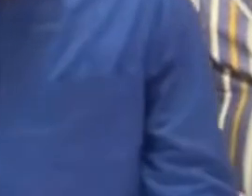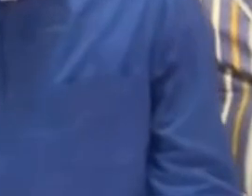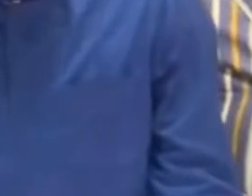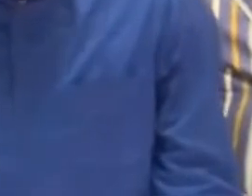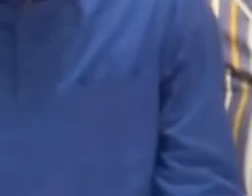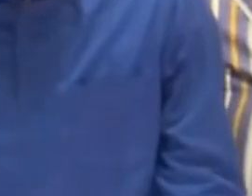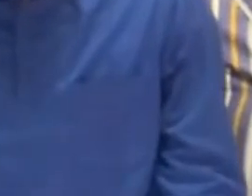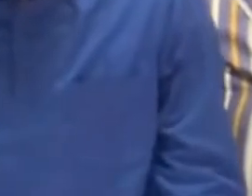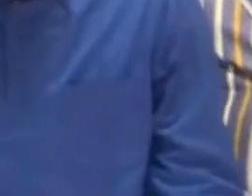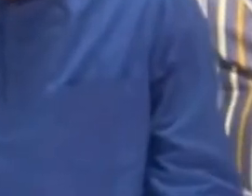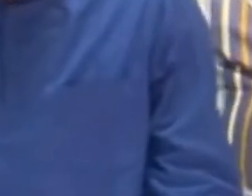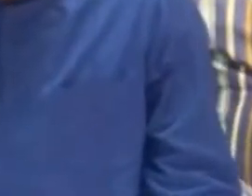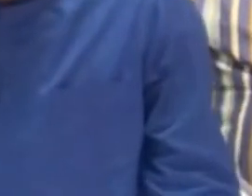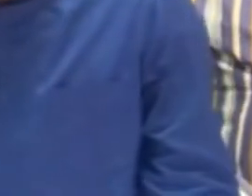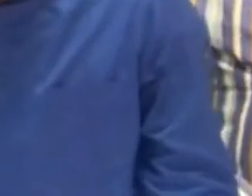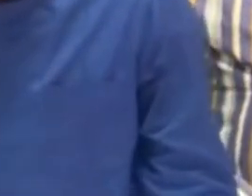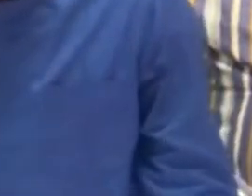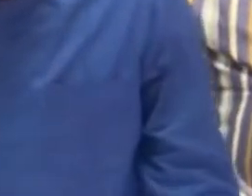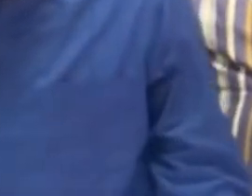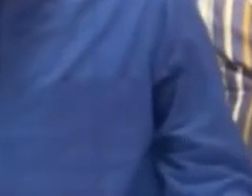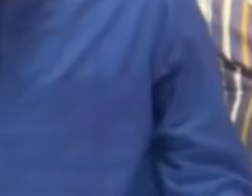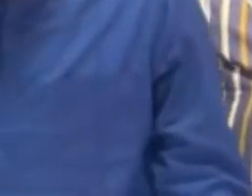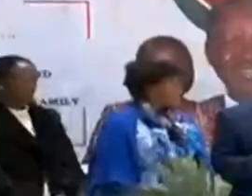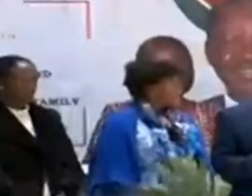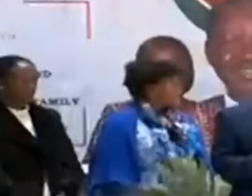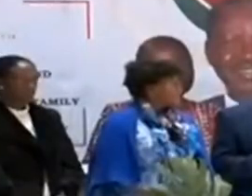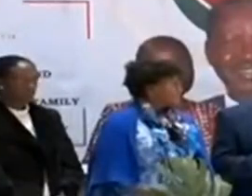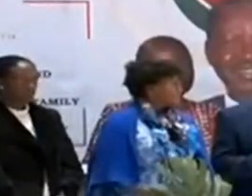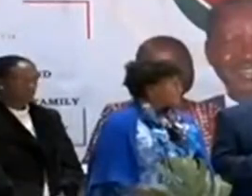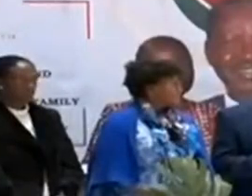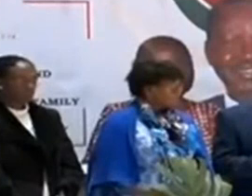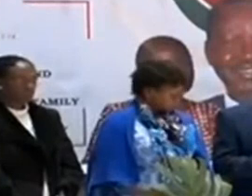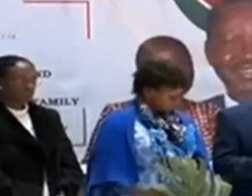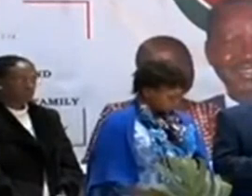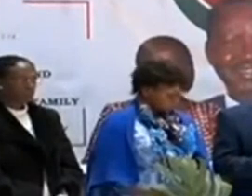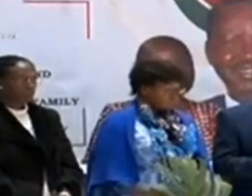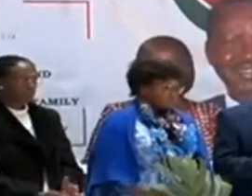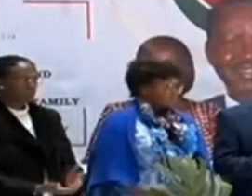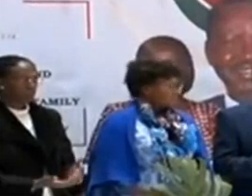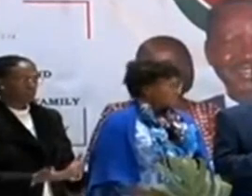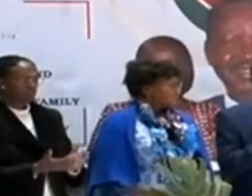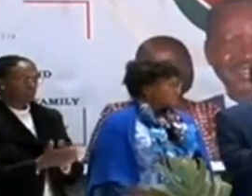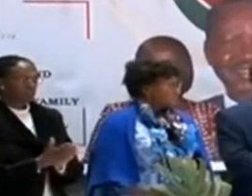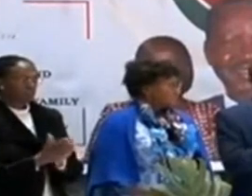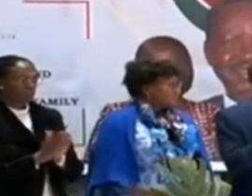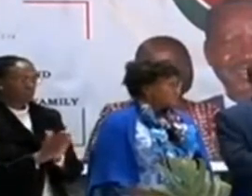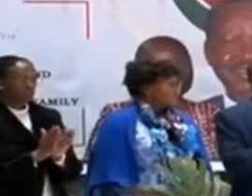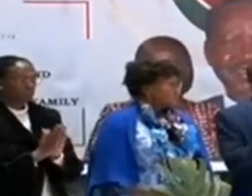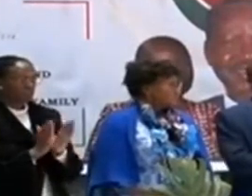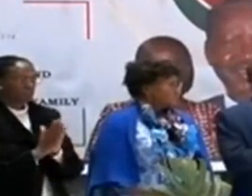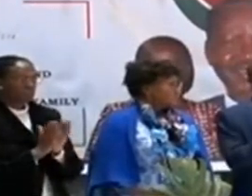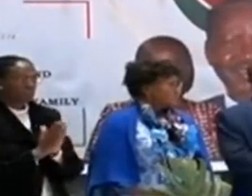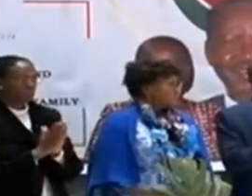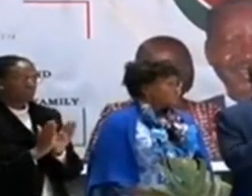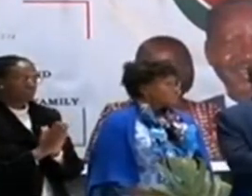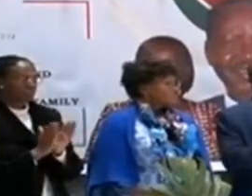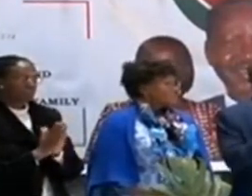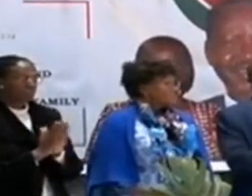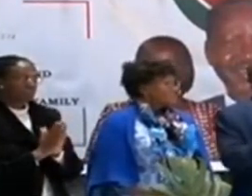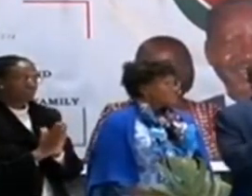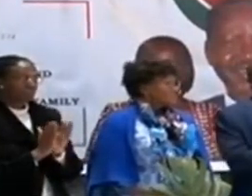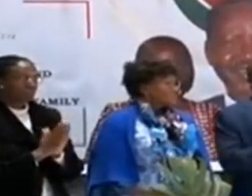word. Was it a good word? Can we lift our hands to the Lord and say thank you for the word of God? Let us praise the Lord and worship the Lord for the